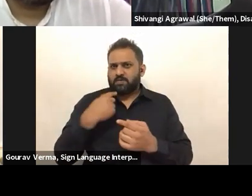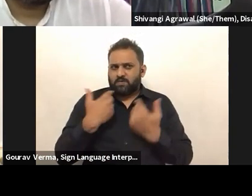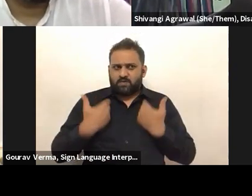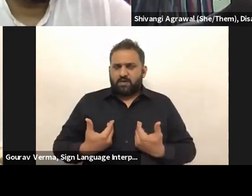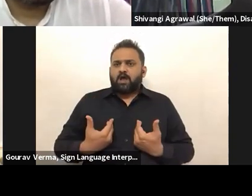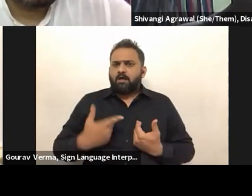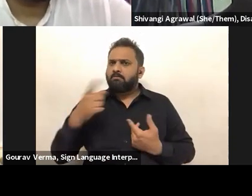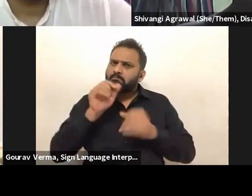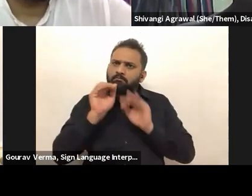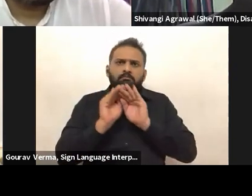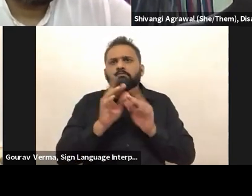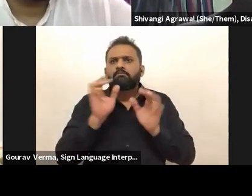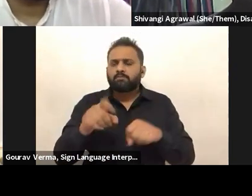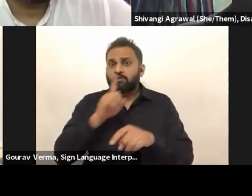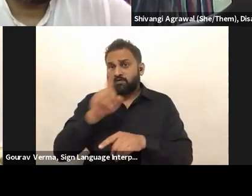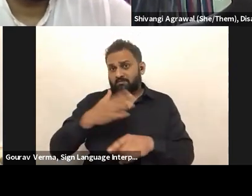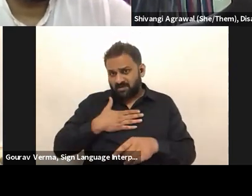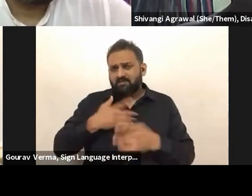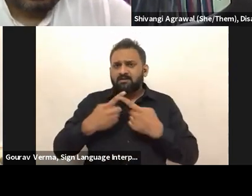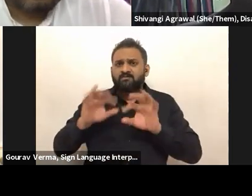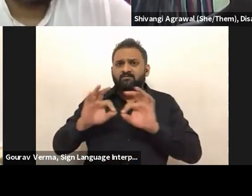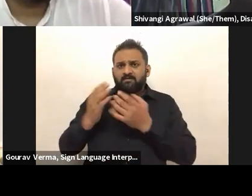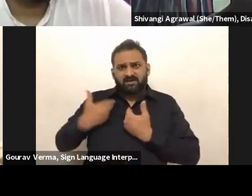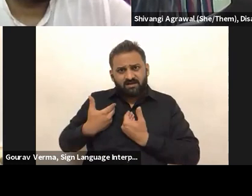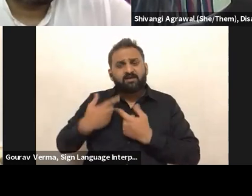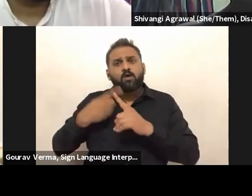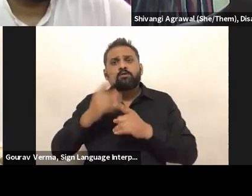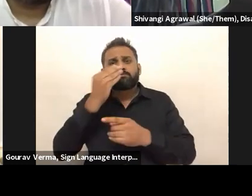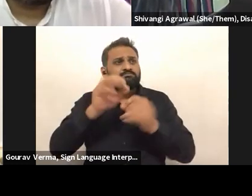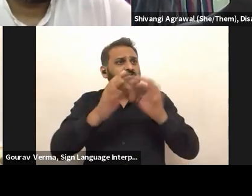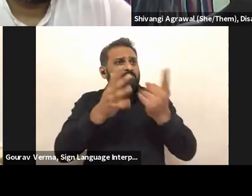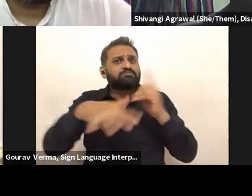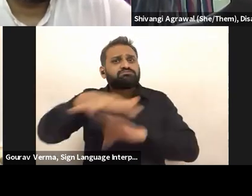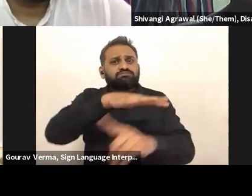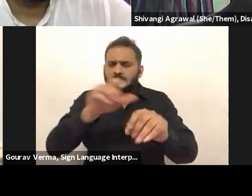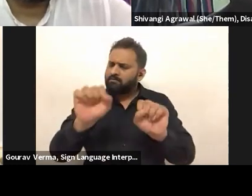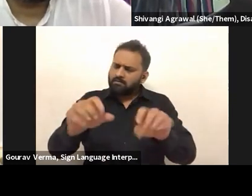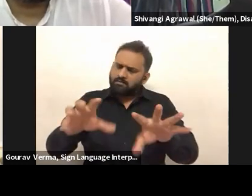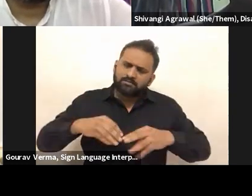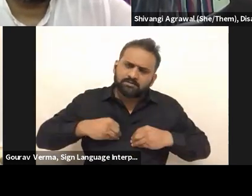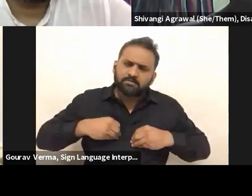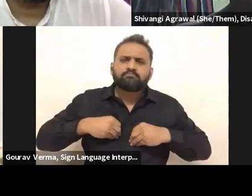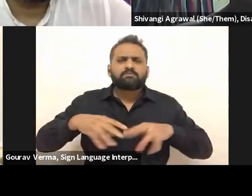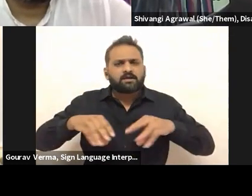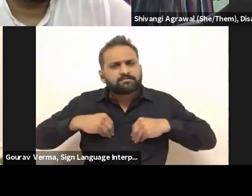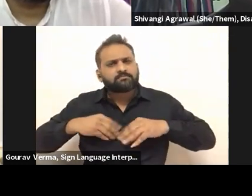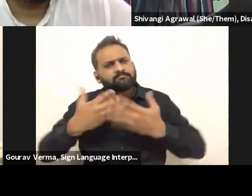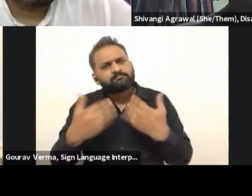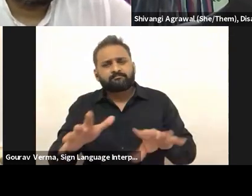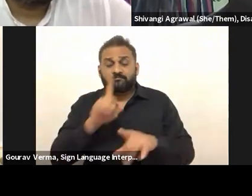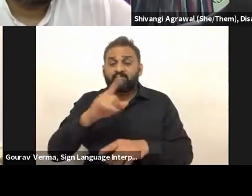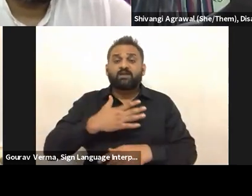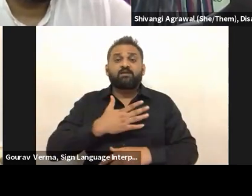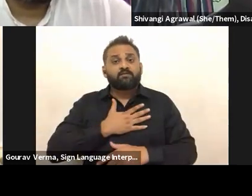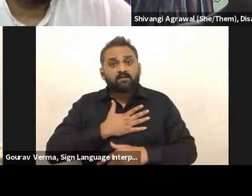family and many other Muslims across the globe who believe in inclusion, who believe in acceptance. My faith is